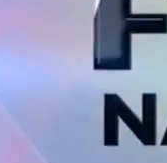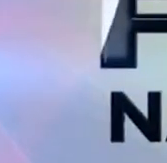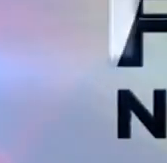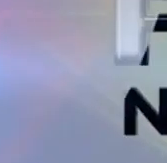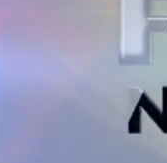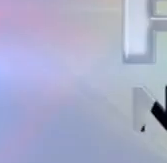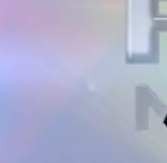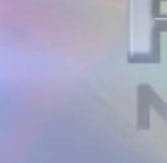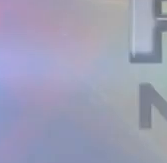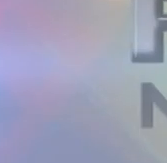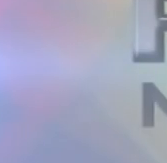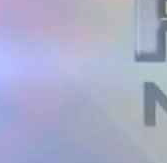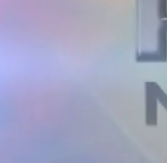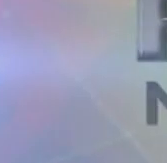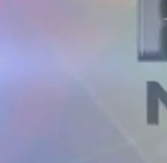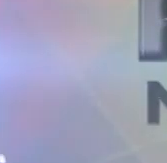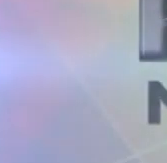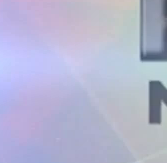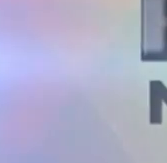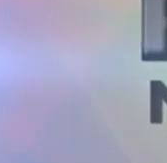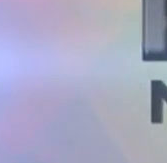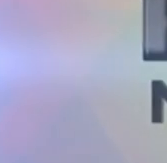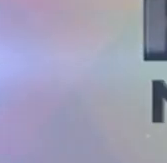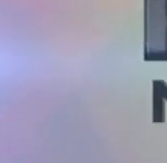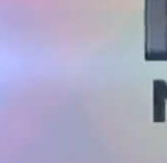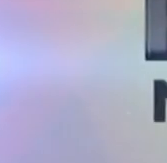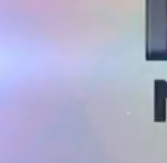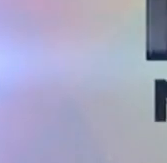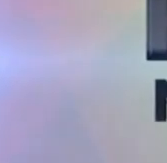Radio Fiji 1, Nando Moiviti.